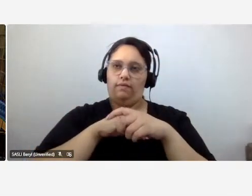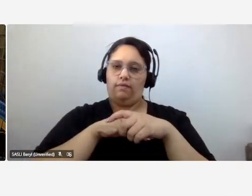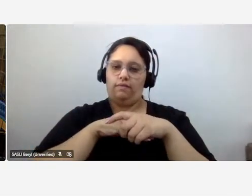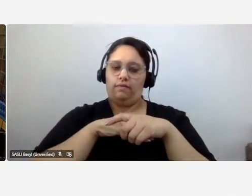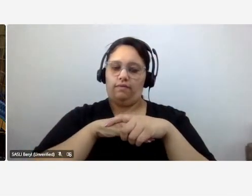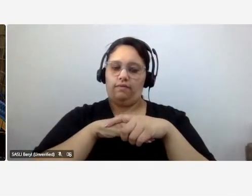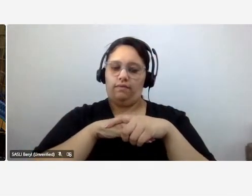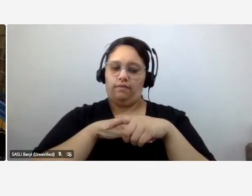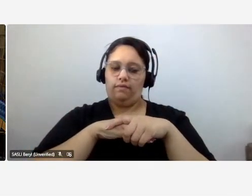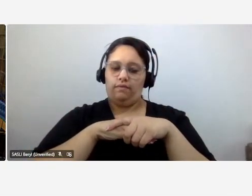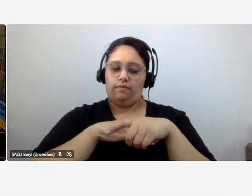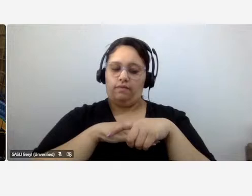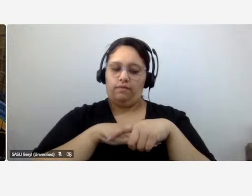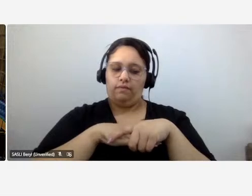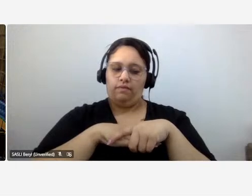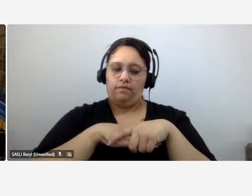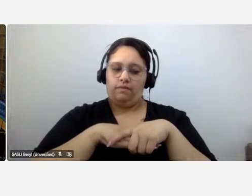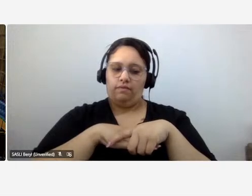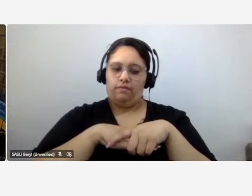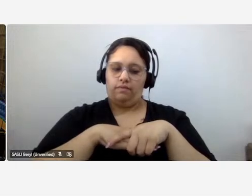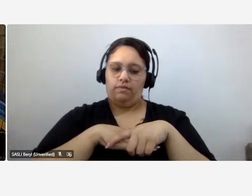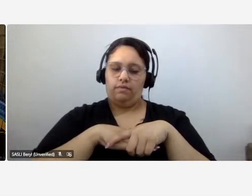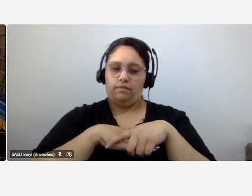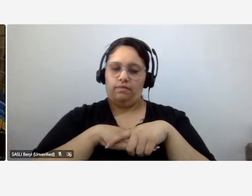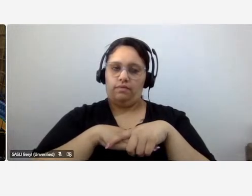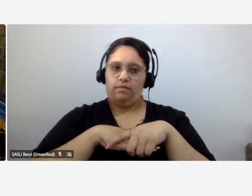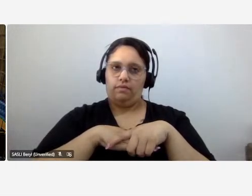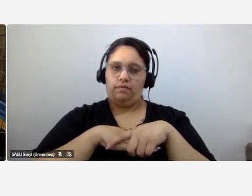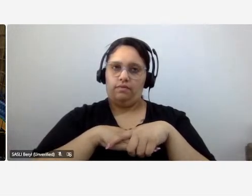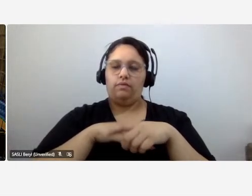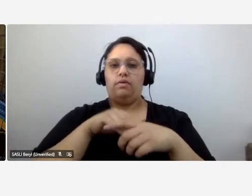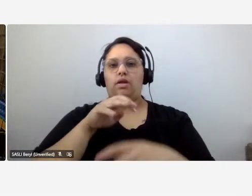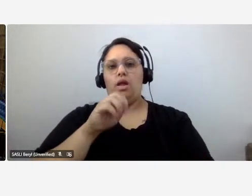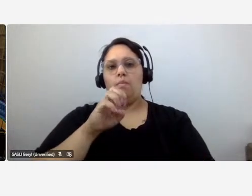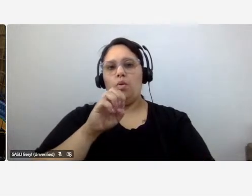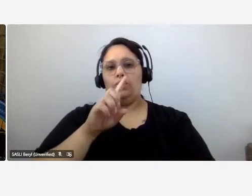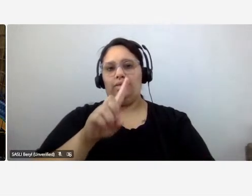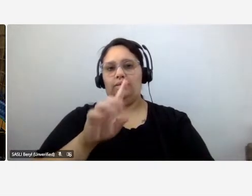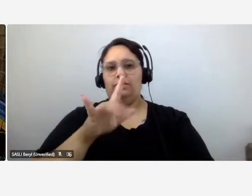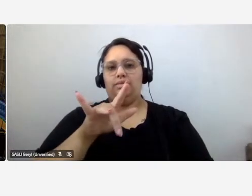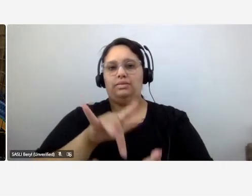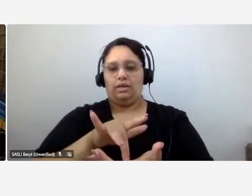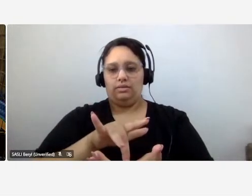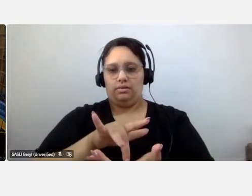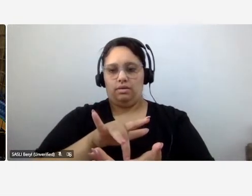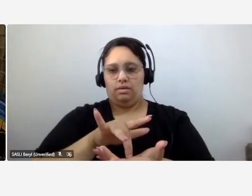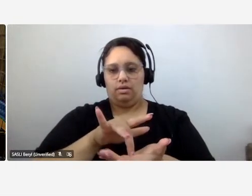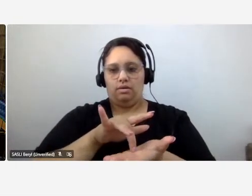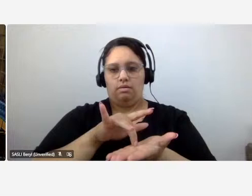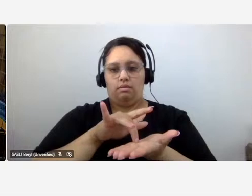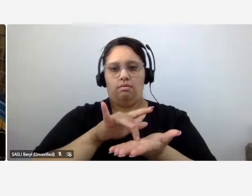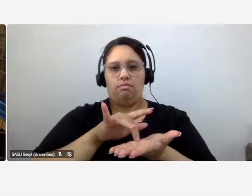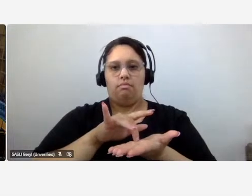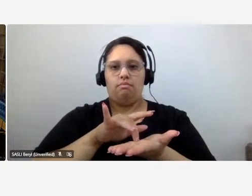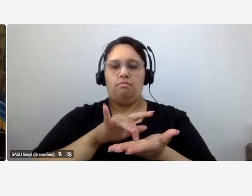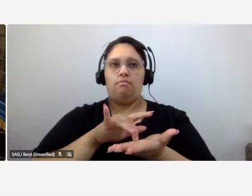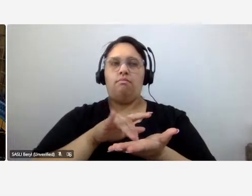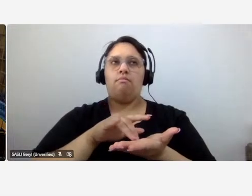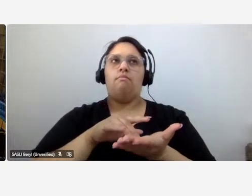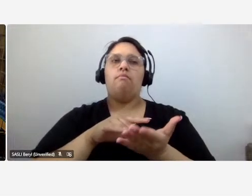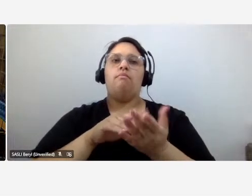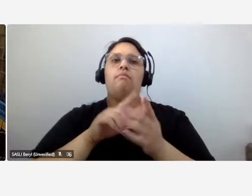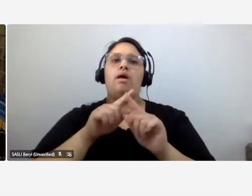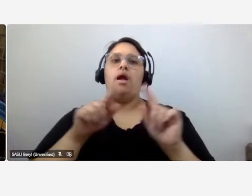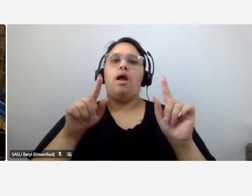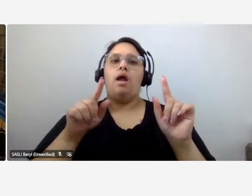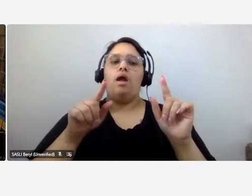where you talk about MOT centers, and there's no indication of the allocation in